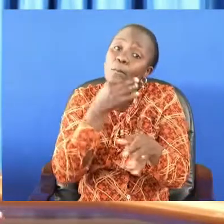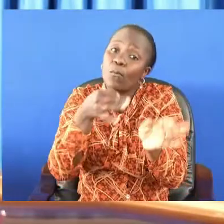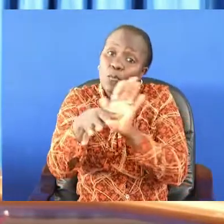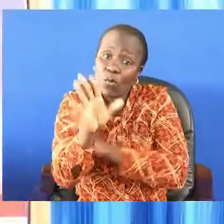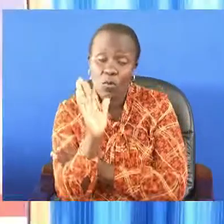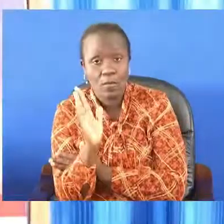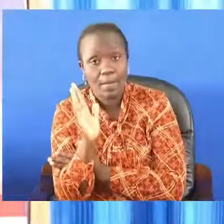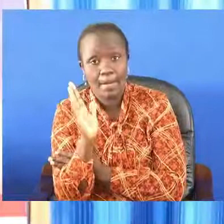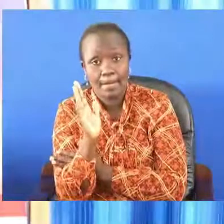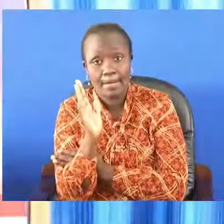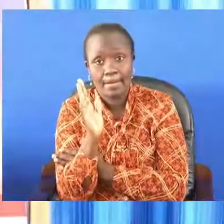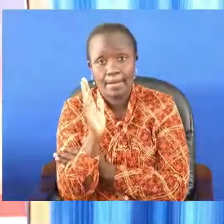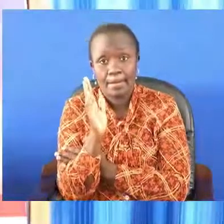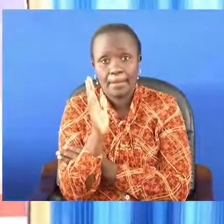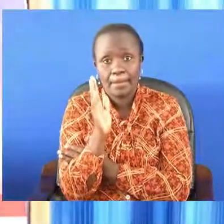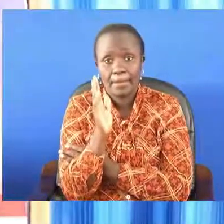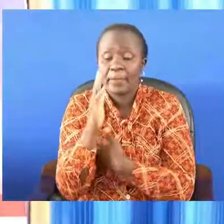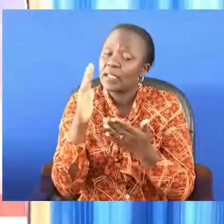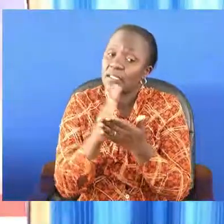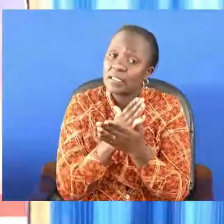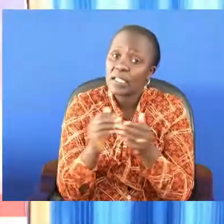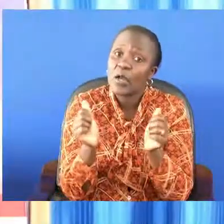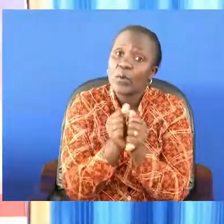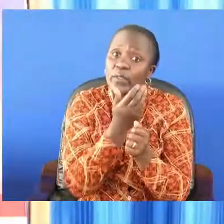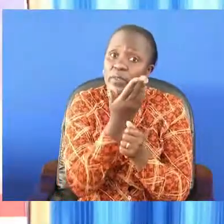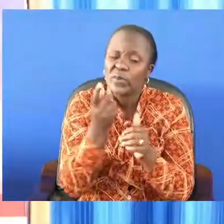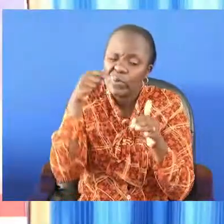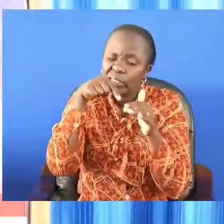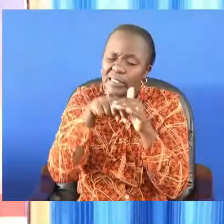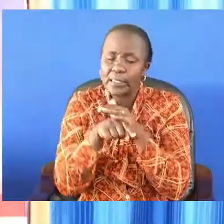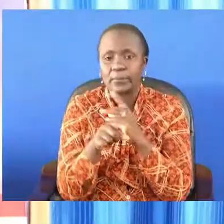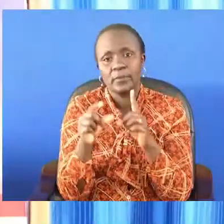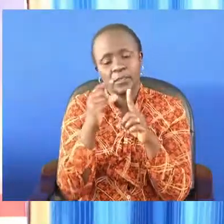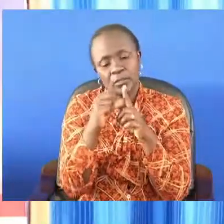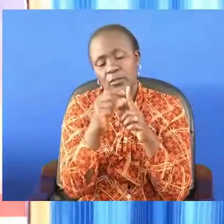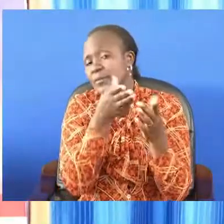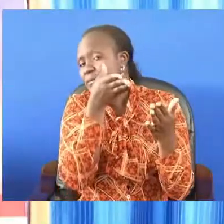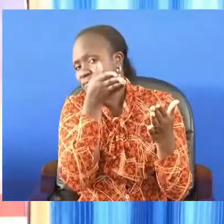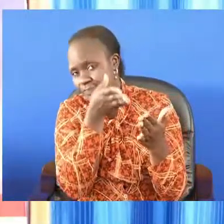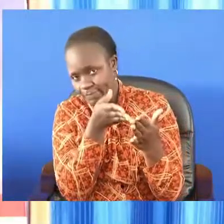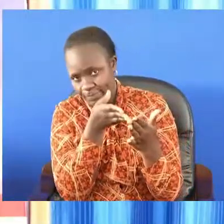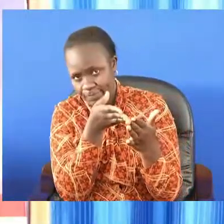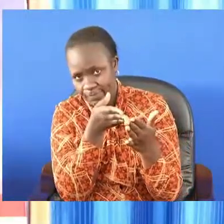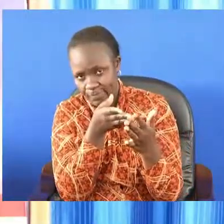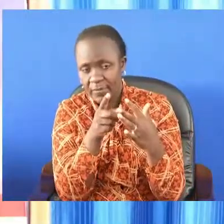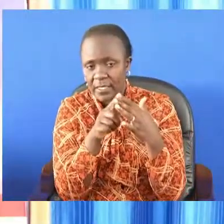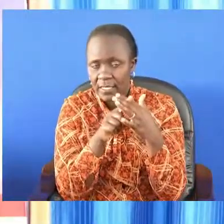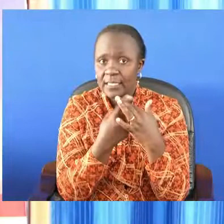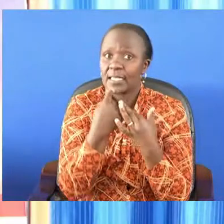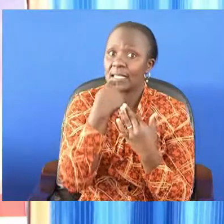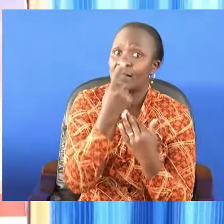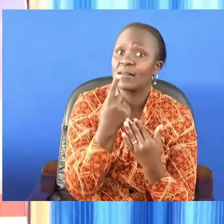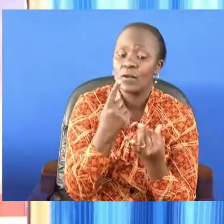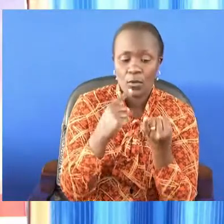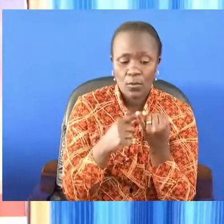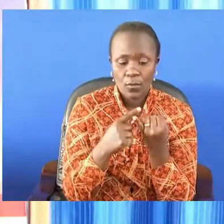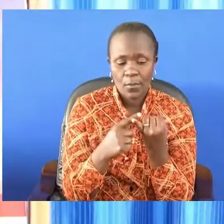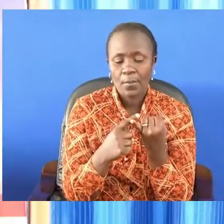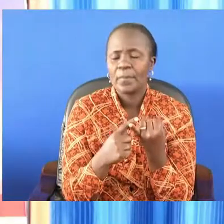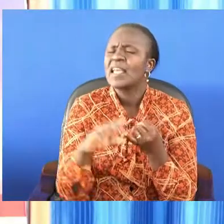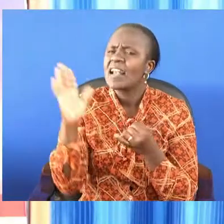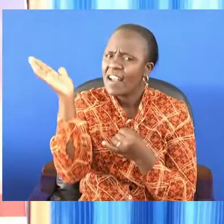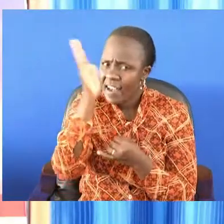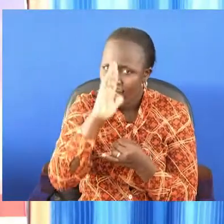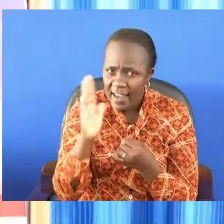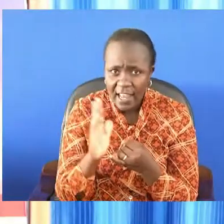God?" I want to share with you some insight from the Word of God. And begin by saying, one will